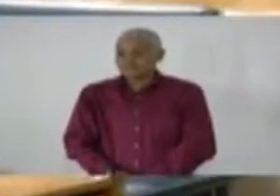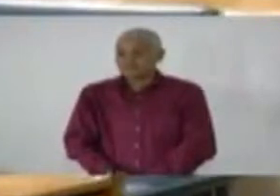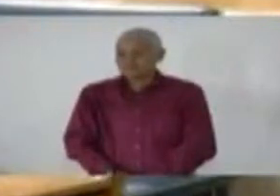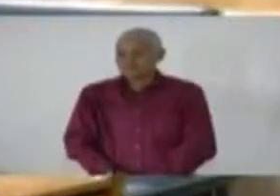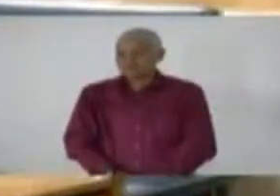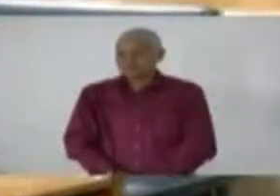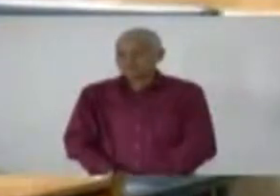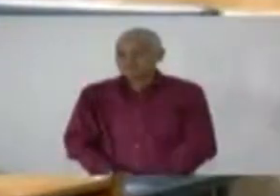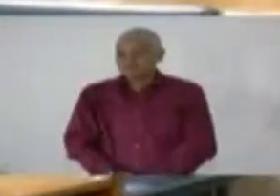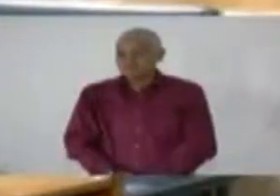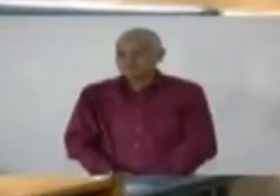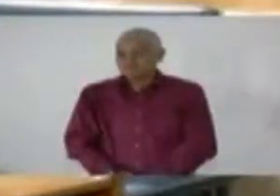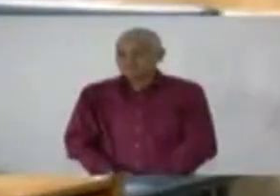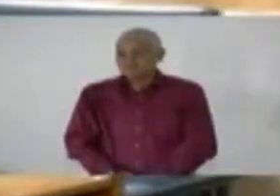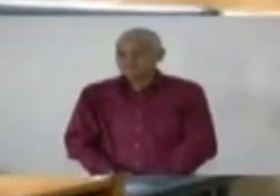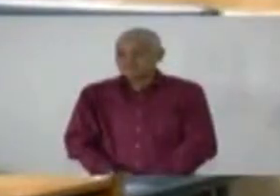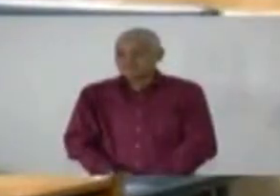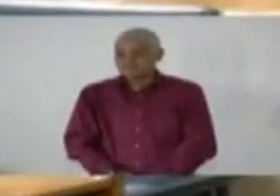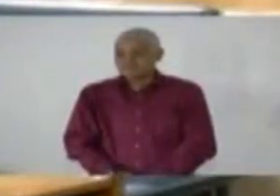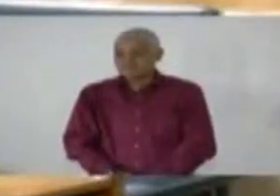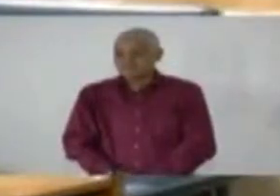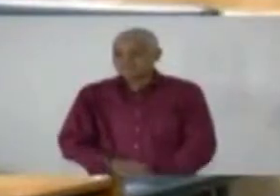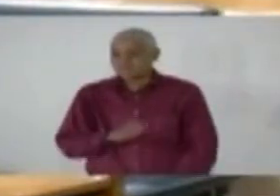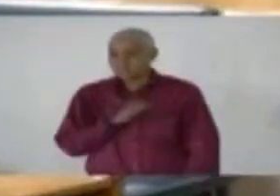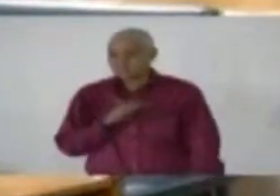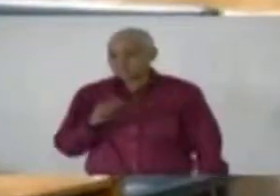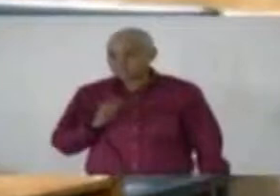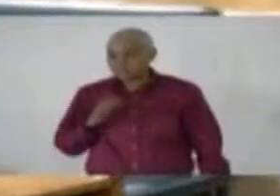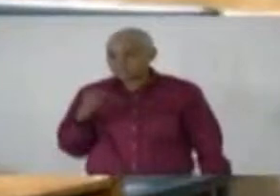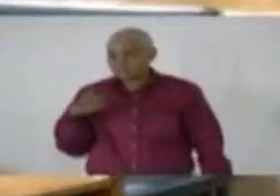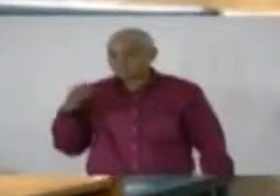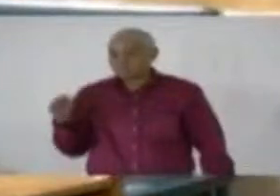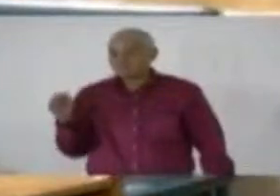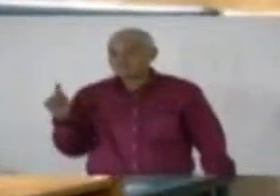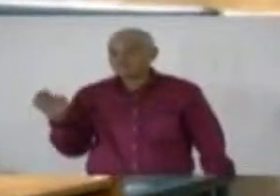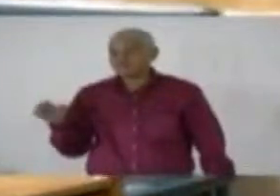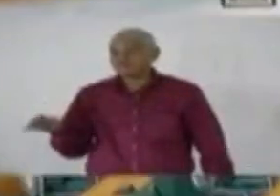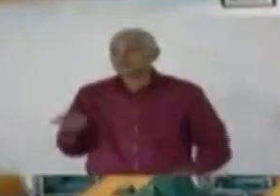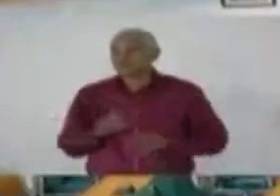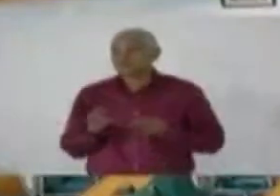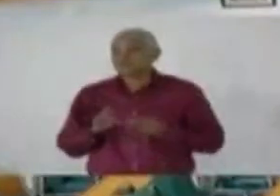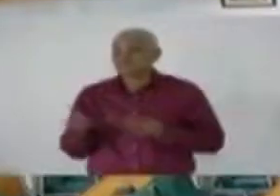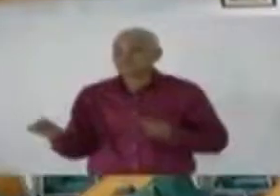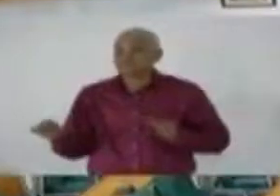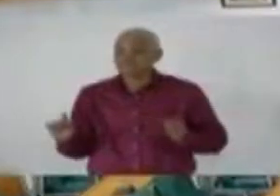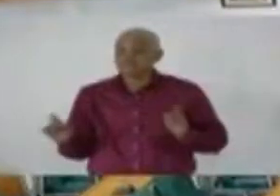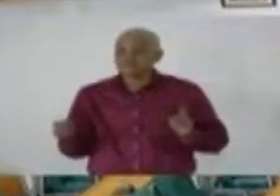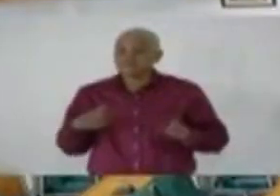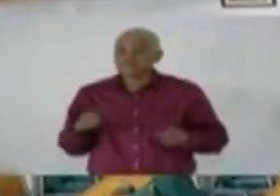Senator Cabot. No, man, me can say what I want. Me come from St. Elizabeth. Me can adjust it.